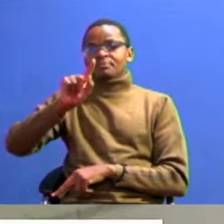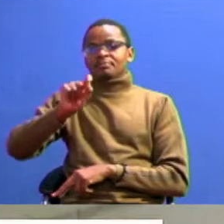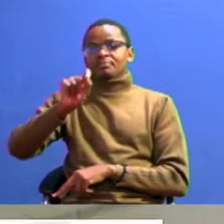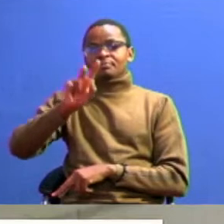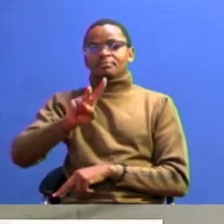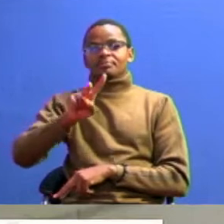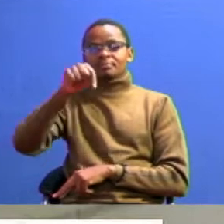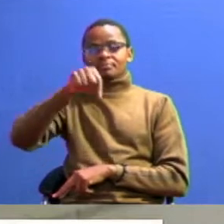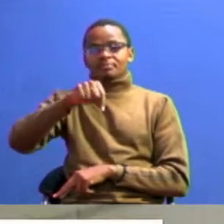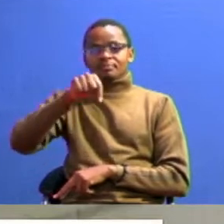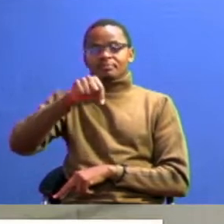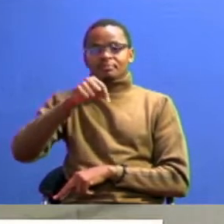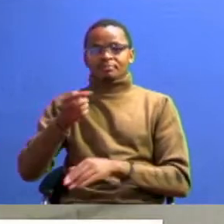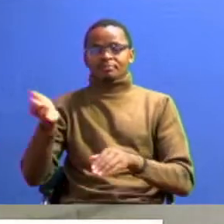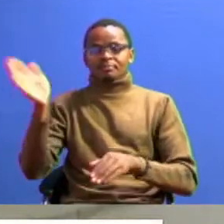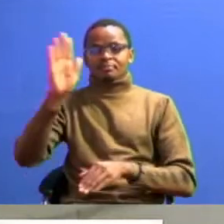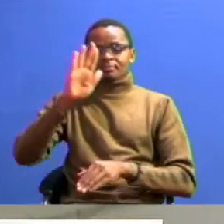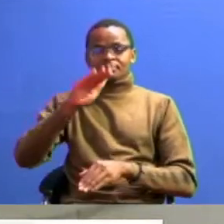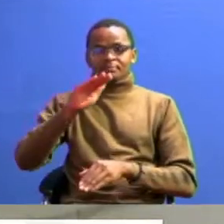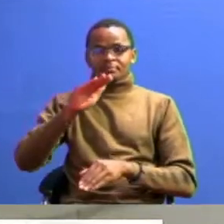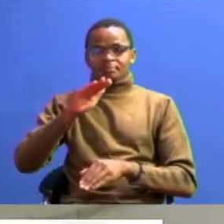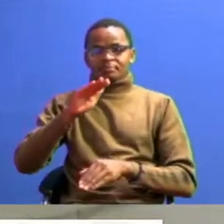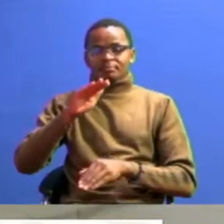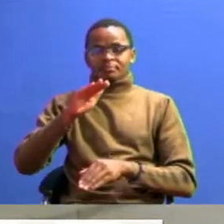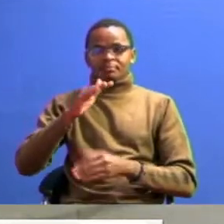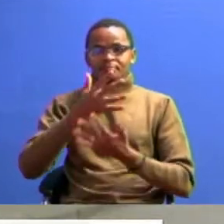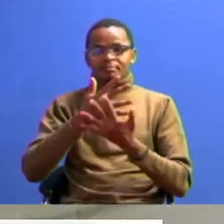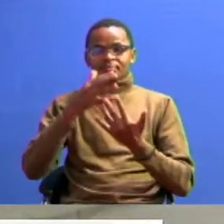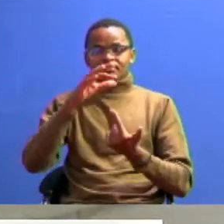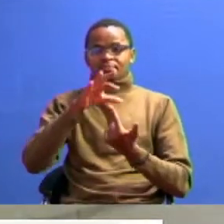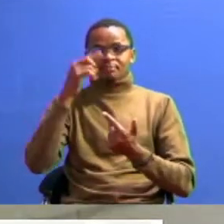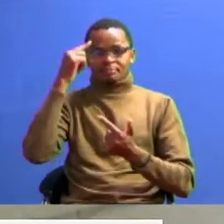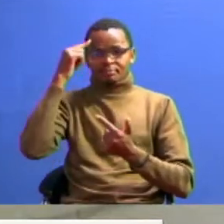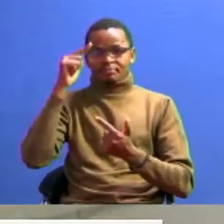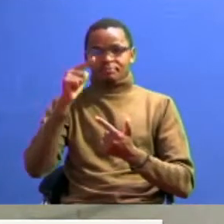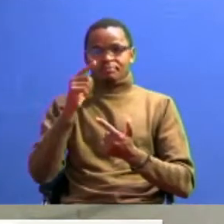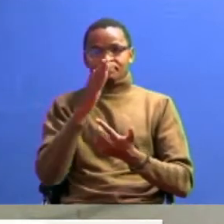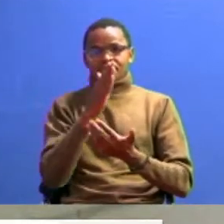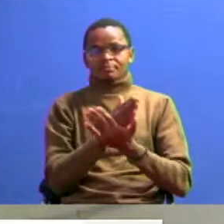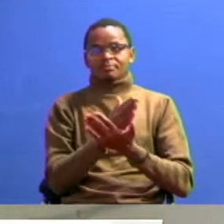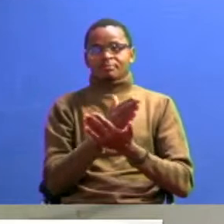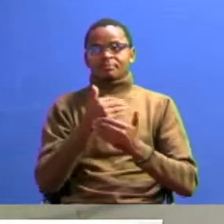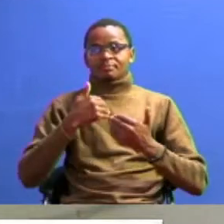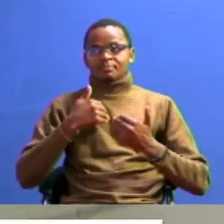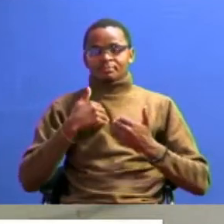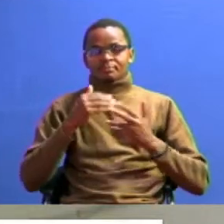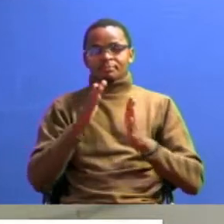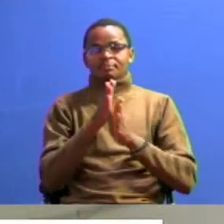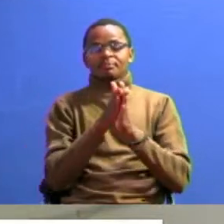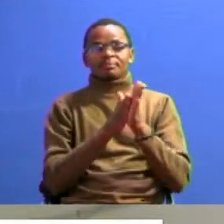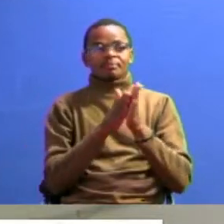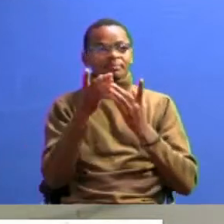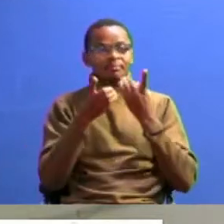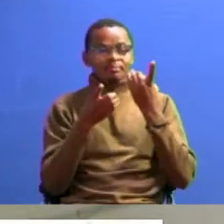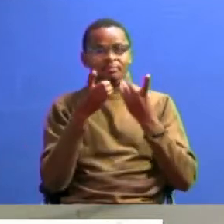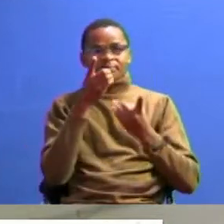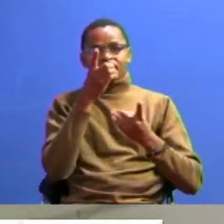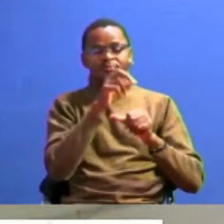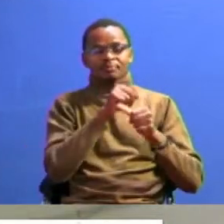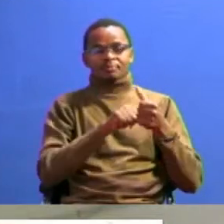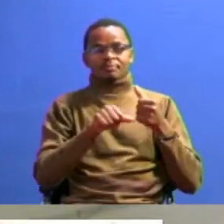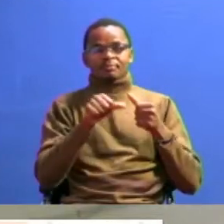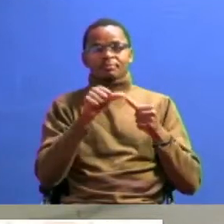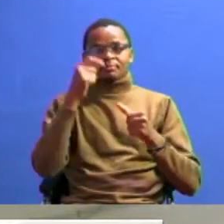News tonight. When we come back, my co-host has something very special for you, right? Yes, we do have a very interesting discussion relating